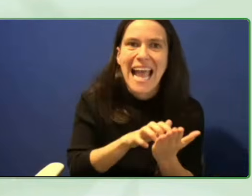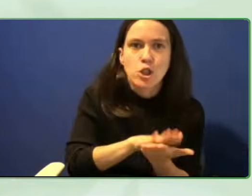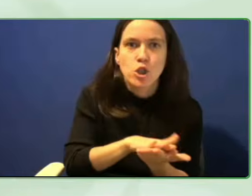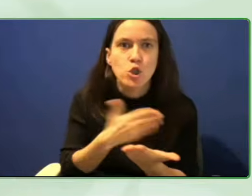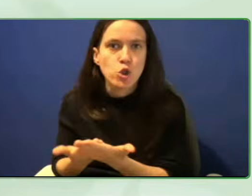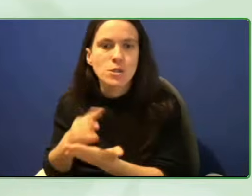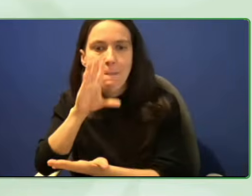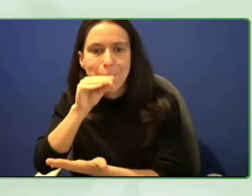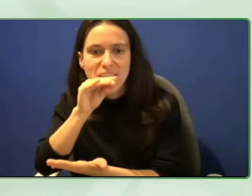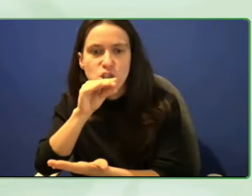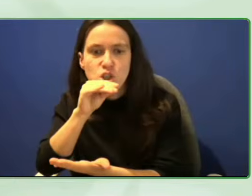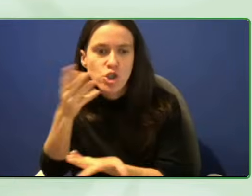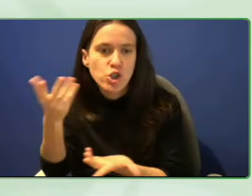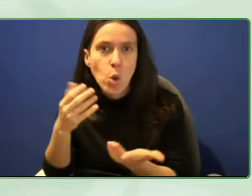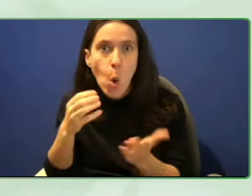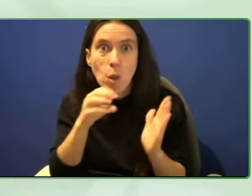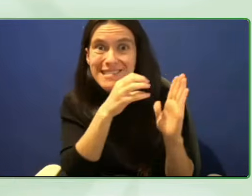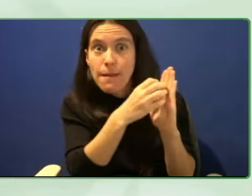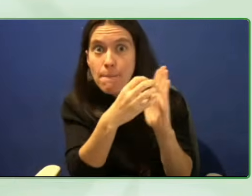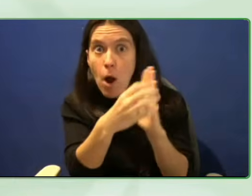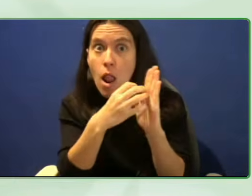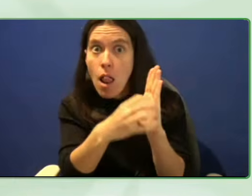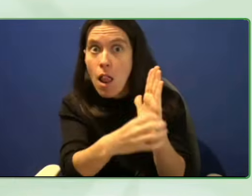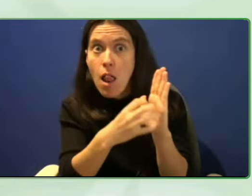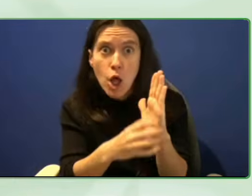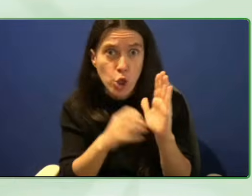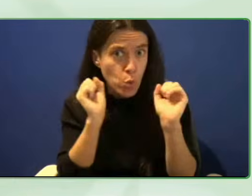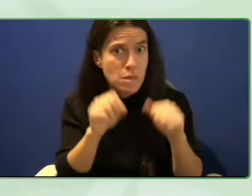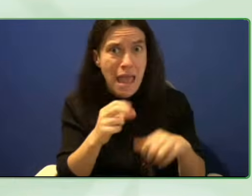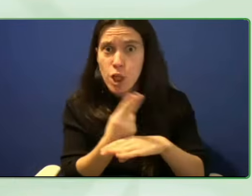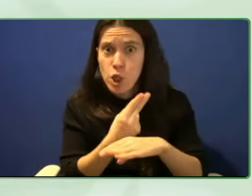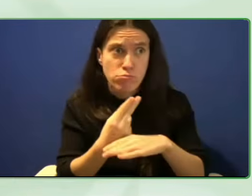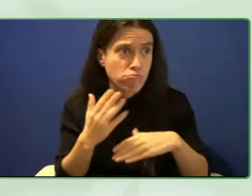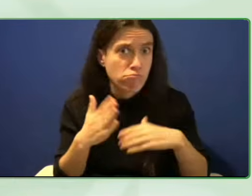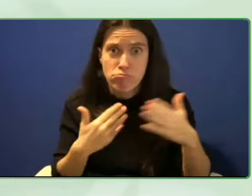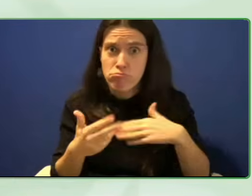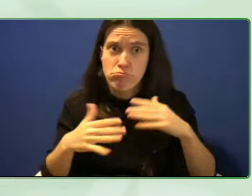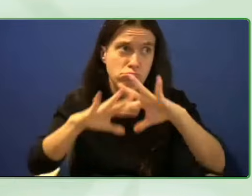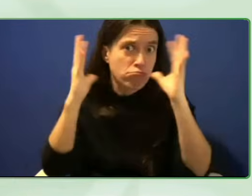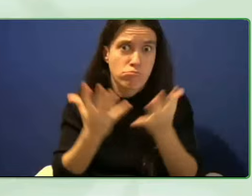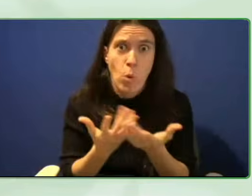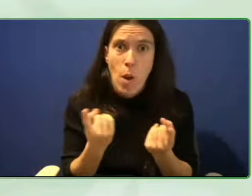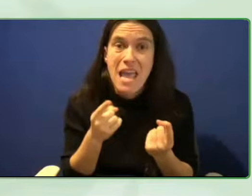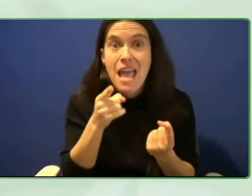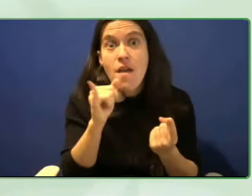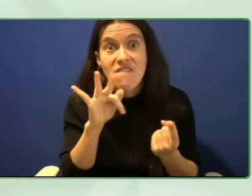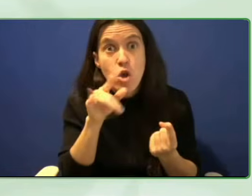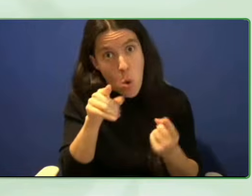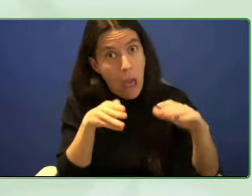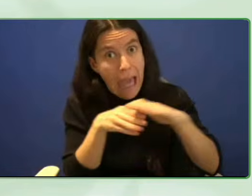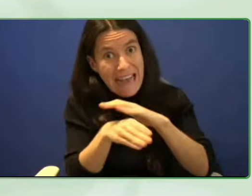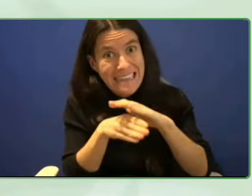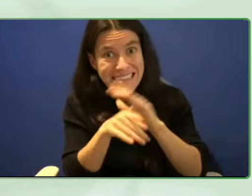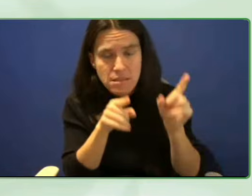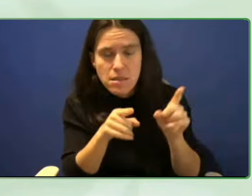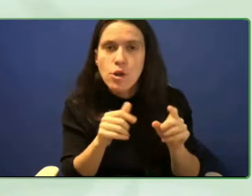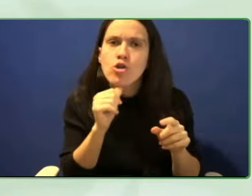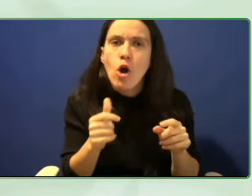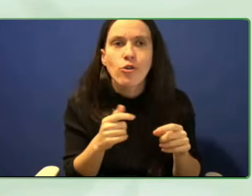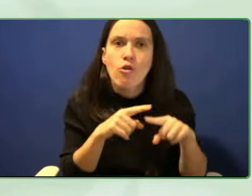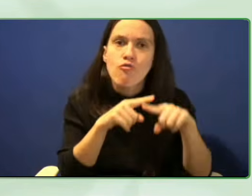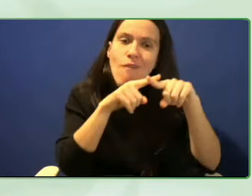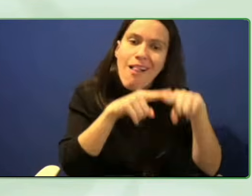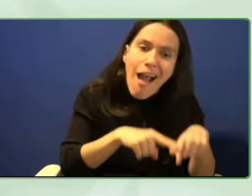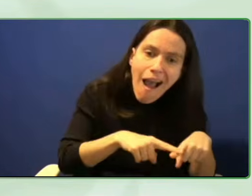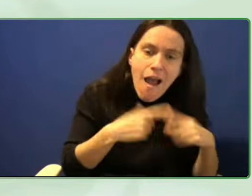system, you can use it no matter where you are, if that's your access method. So you're not reliant on cellular